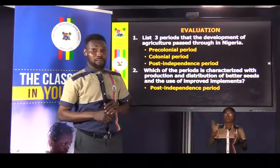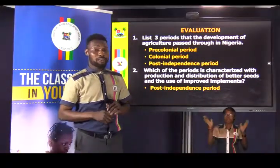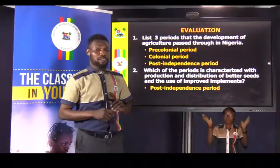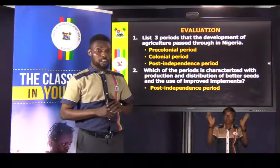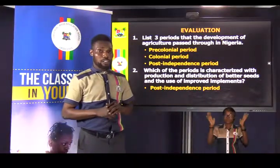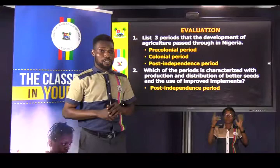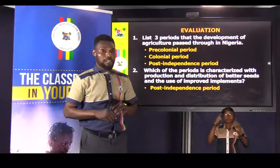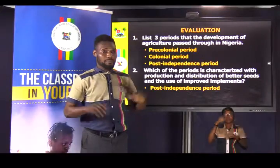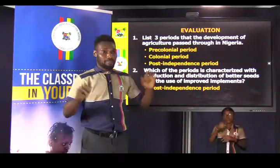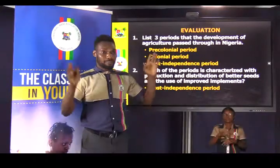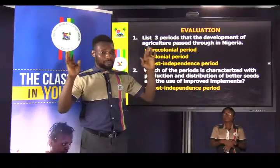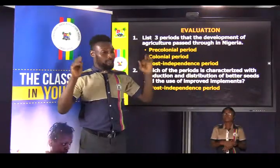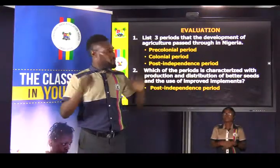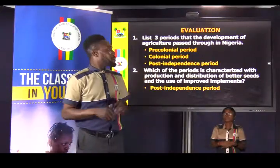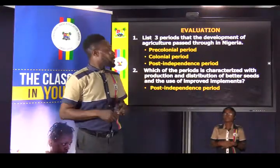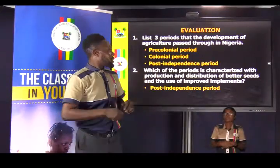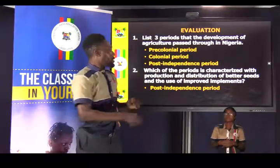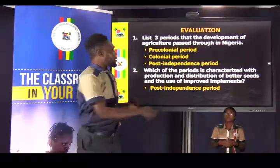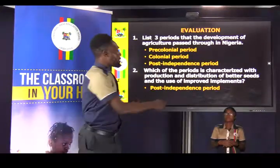be given a chair.